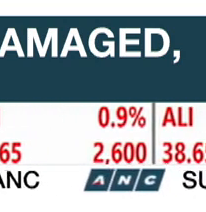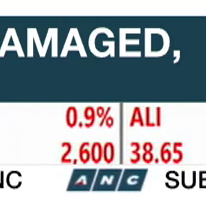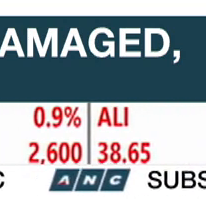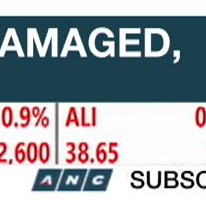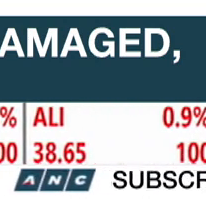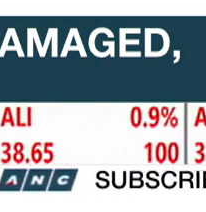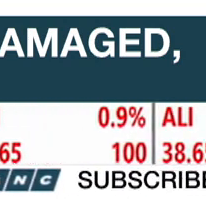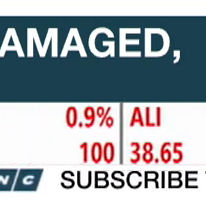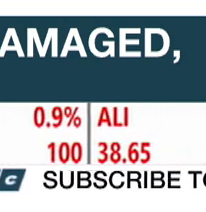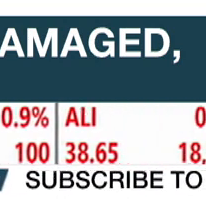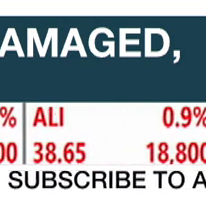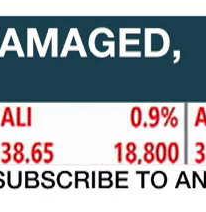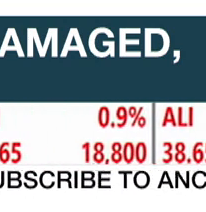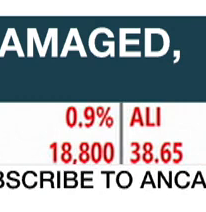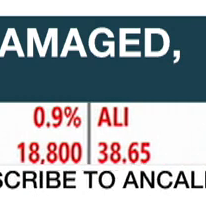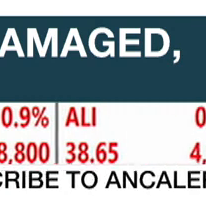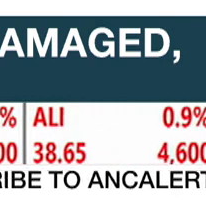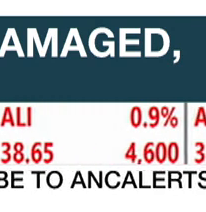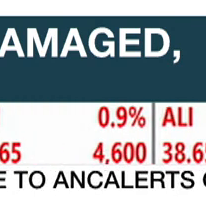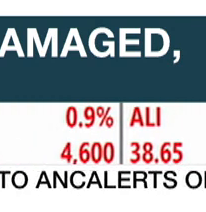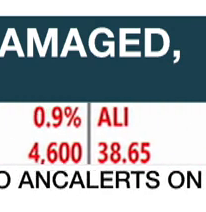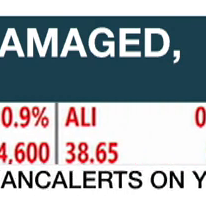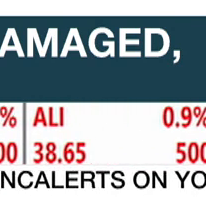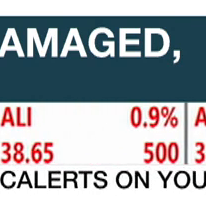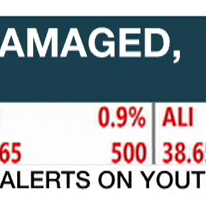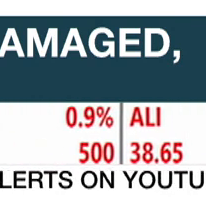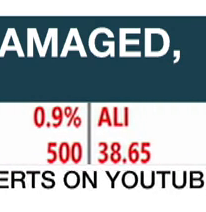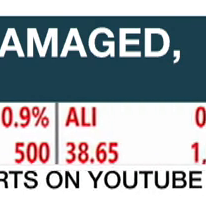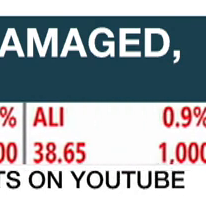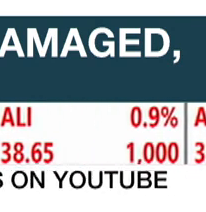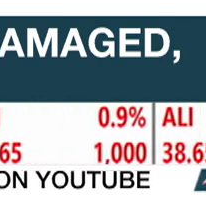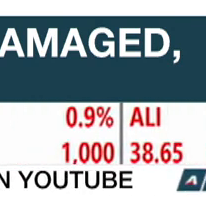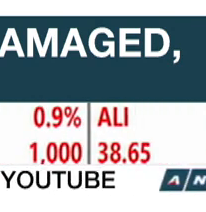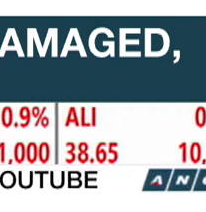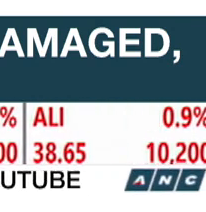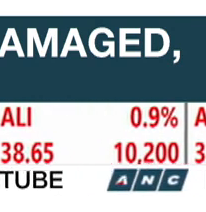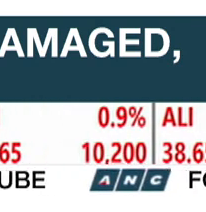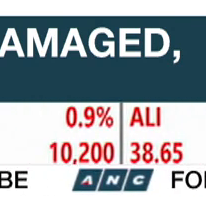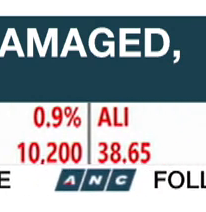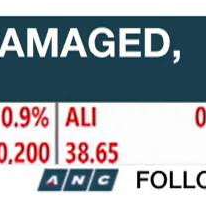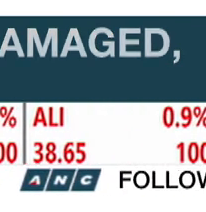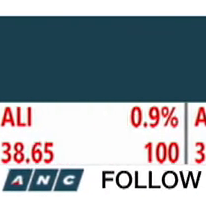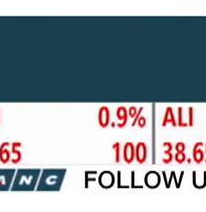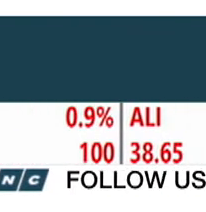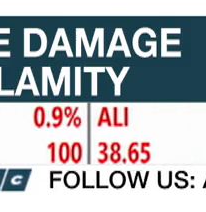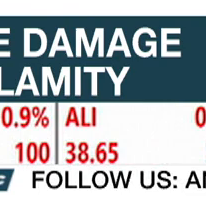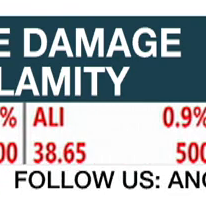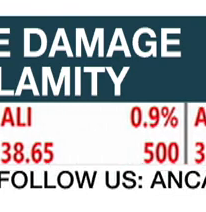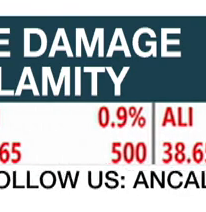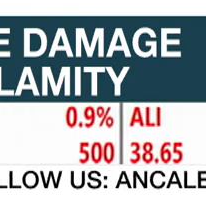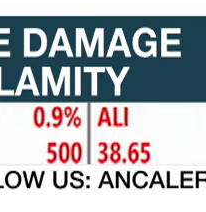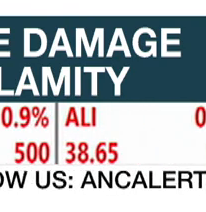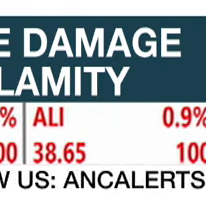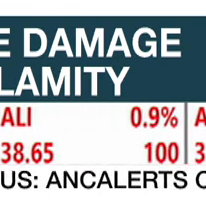because of the calamity that happened there. He has yet to declare a state of calamity, but he said he's inclined to do that given the extent of damage in Surigao